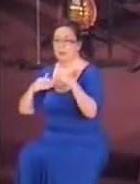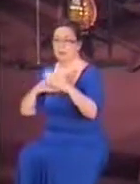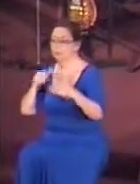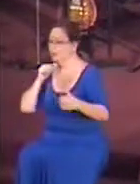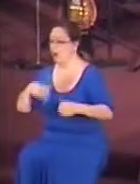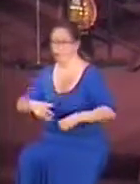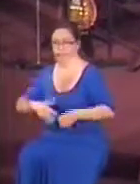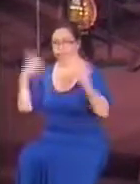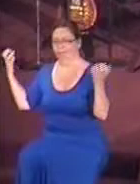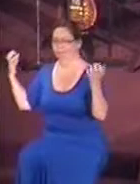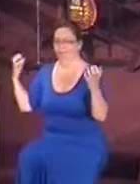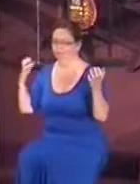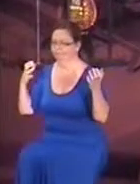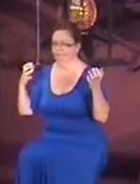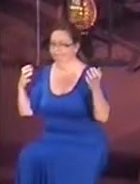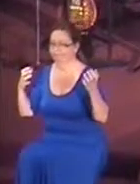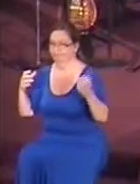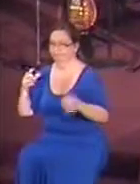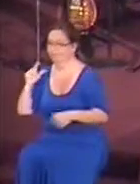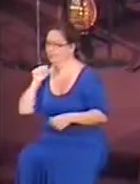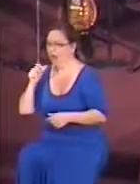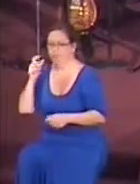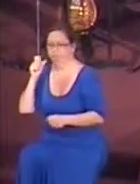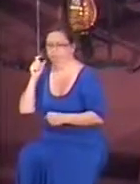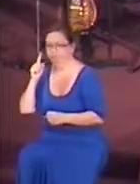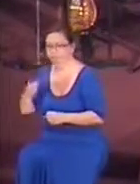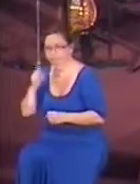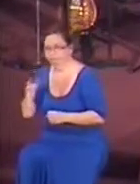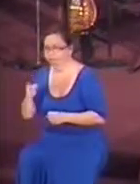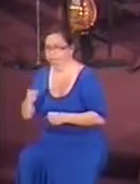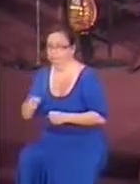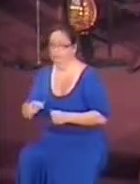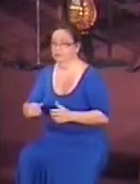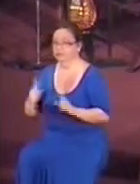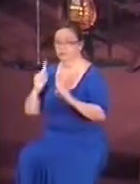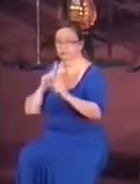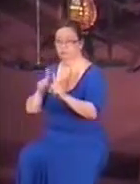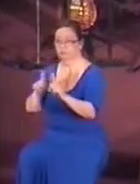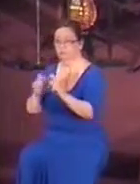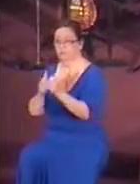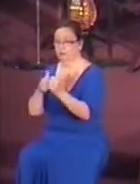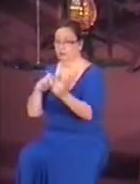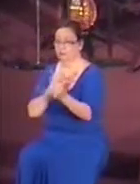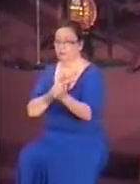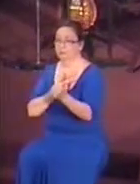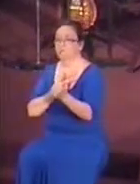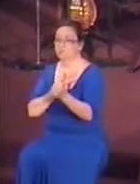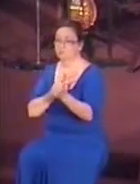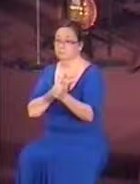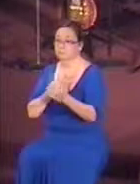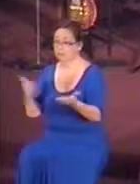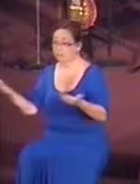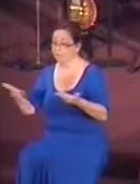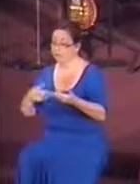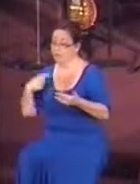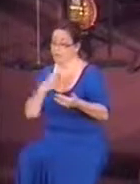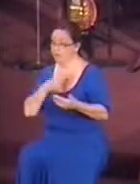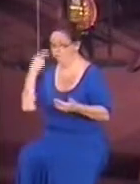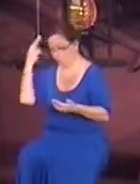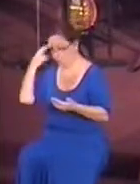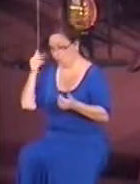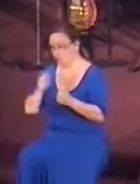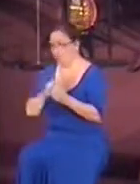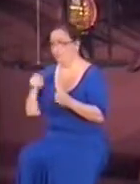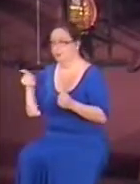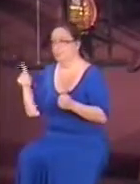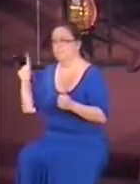anger, not scolding. He walks alongside us in our doubts. He even invites us to reason with him. And so we should examine